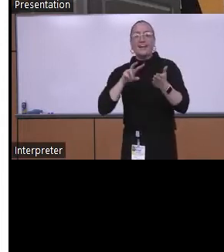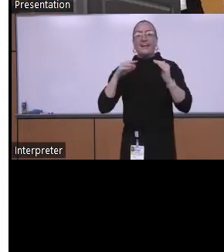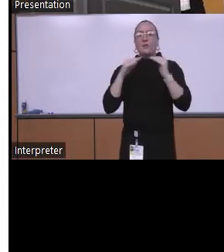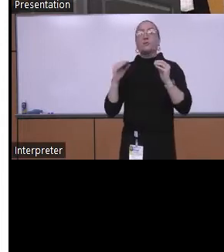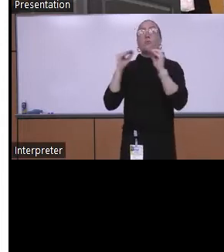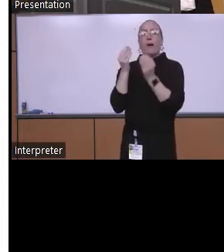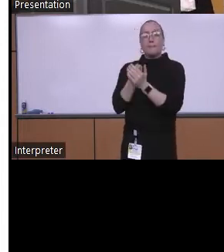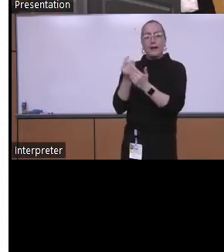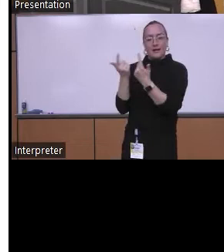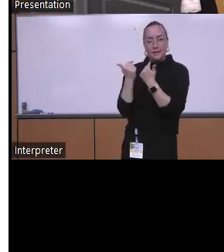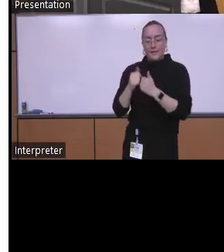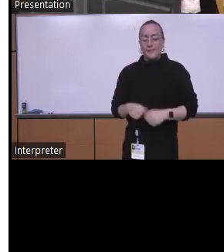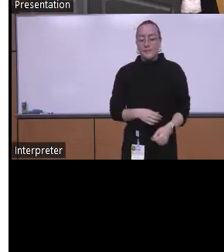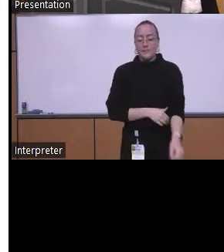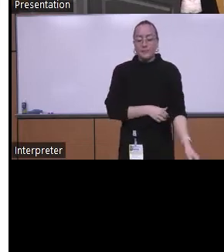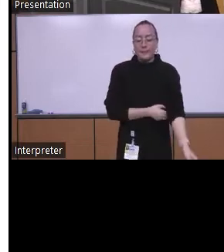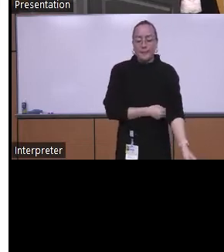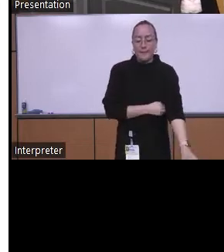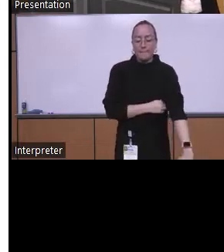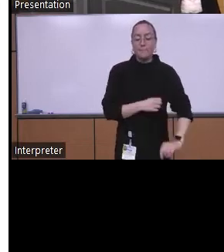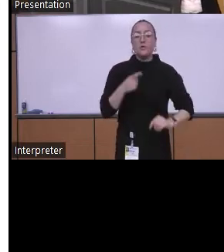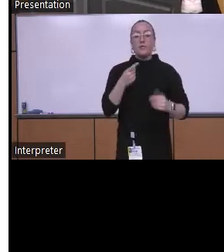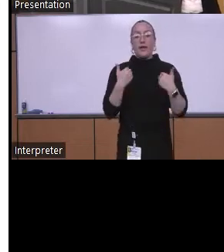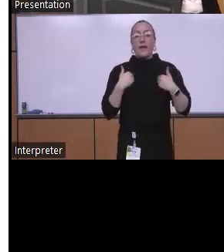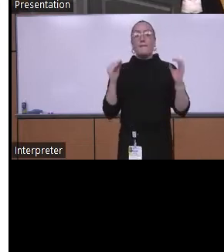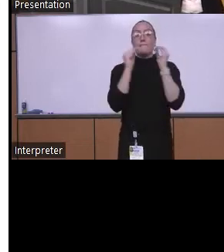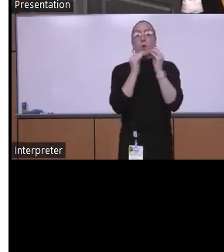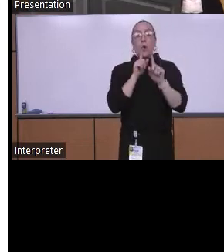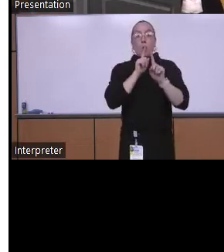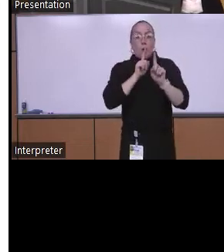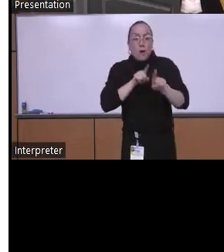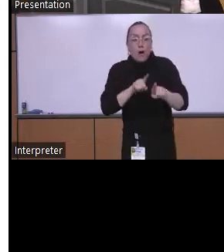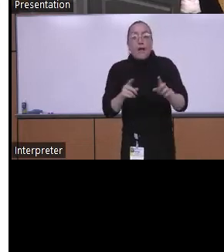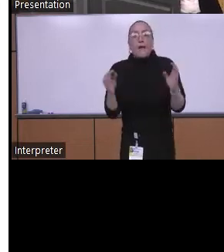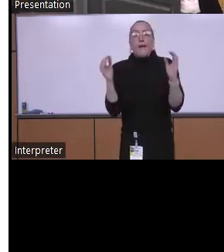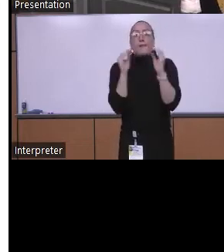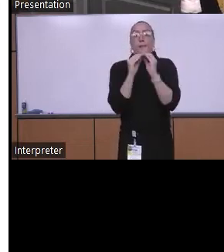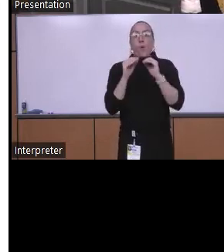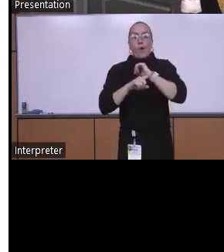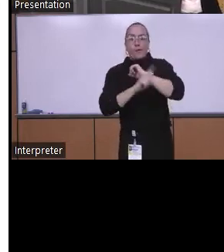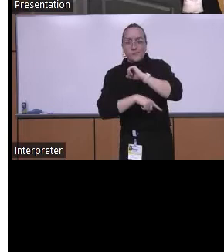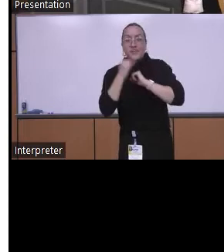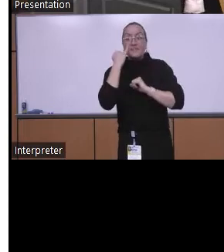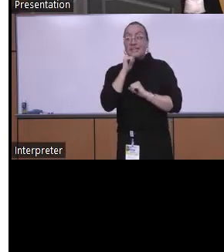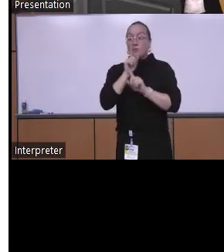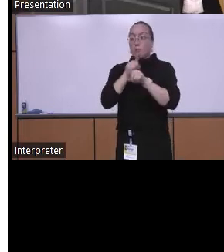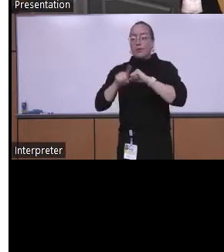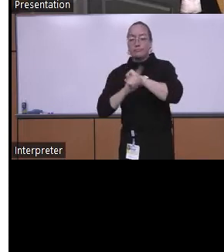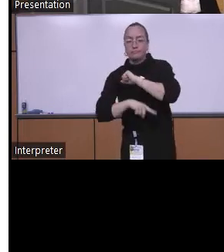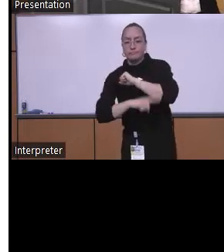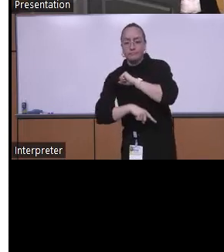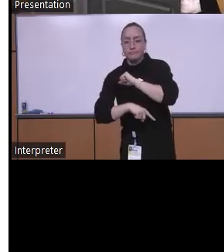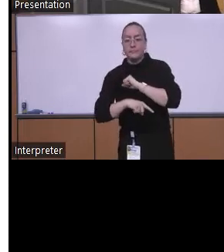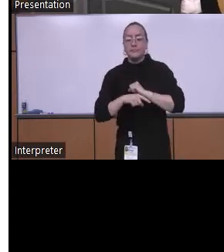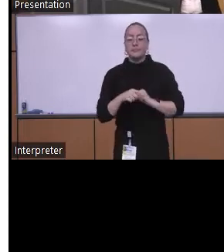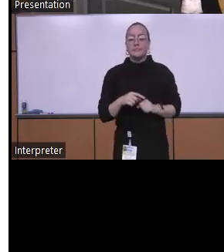each juncture, policymakers work to further expand reporting requirements and to increase penalties for non-reporting. The harms,